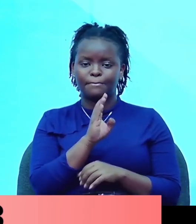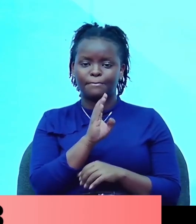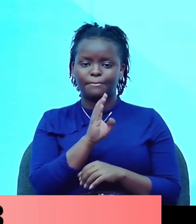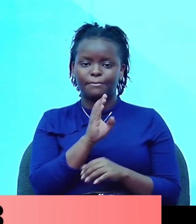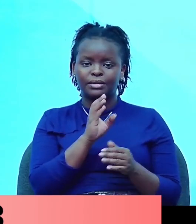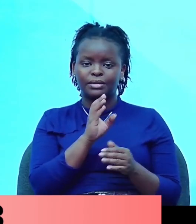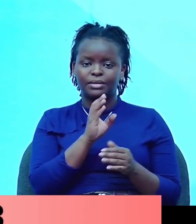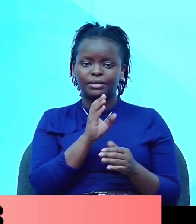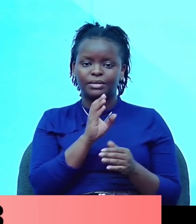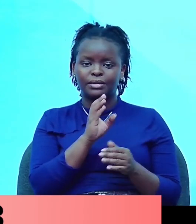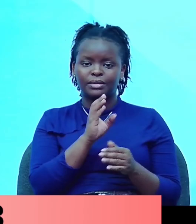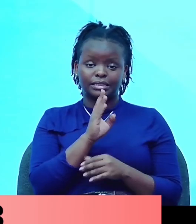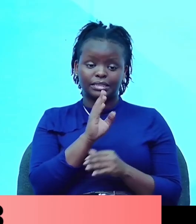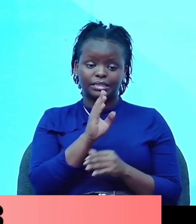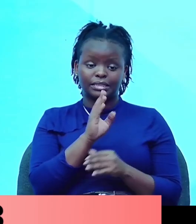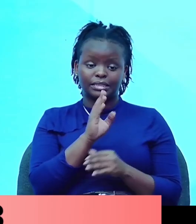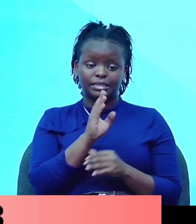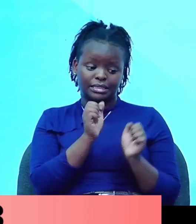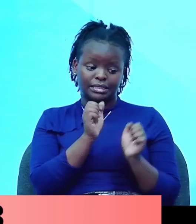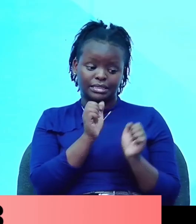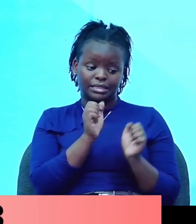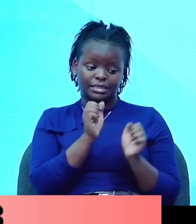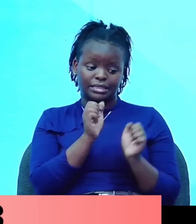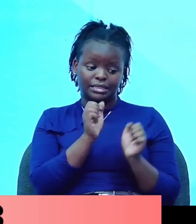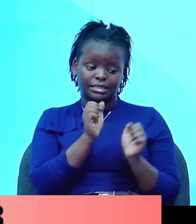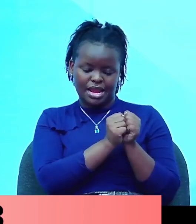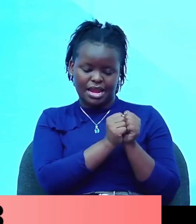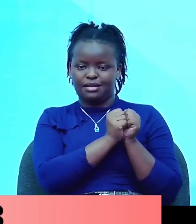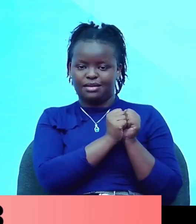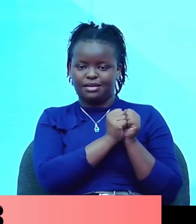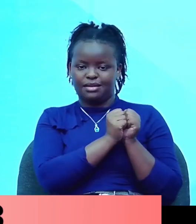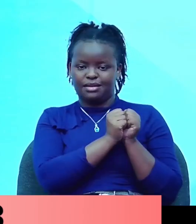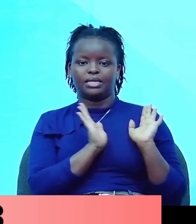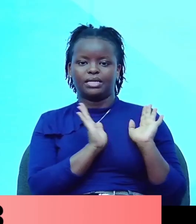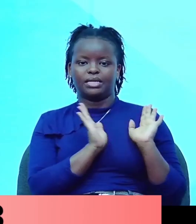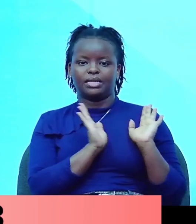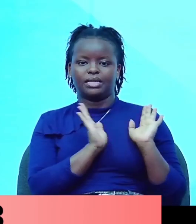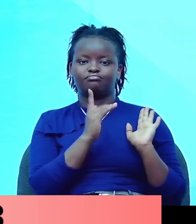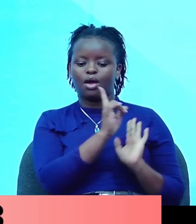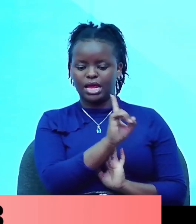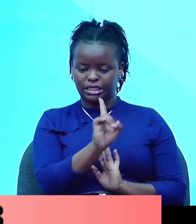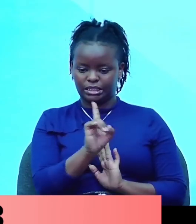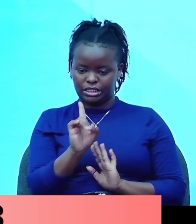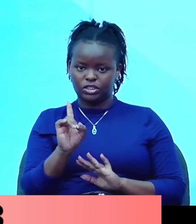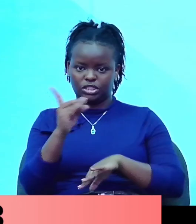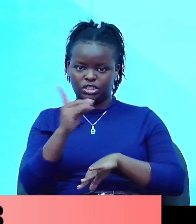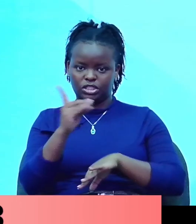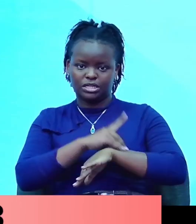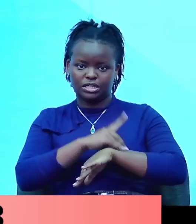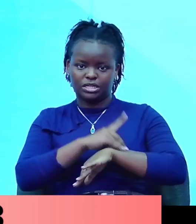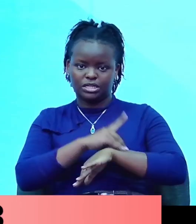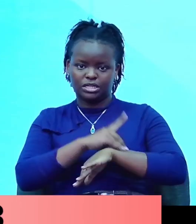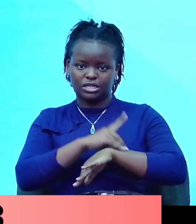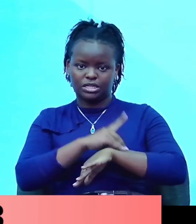the duration. Yeah. It is going to be some money that you can use for